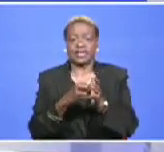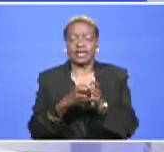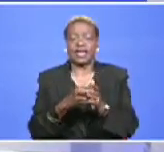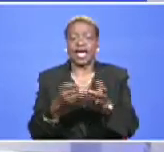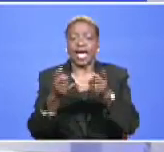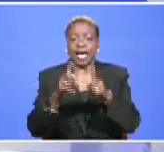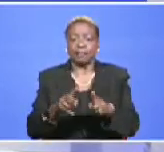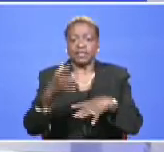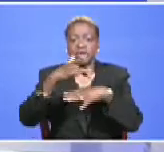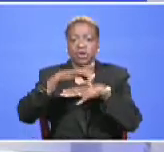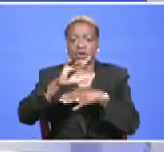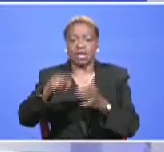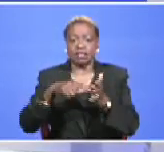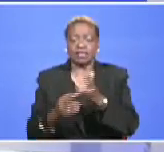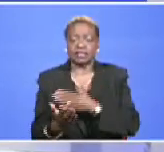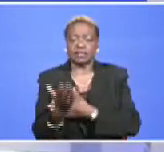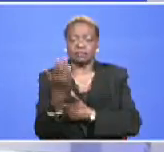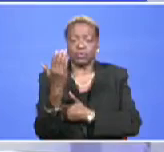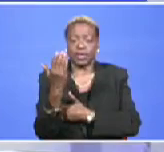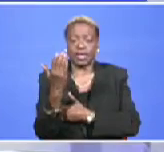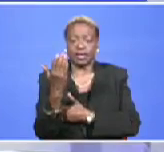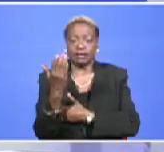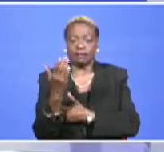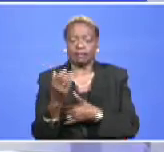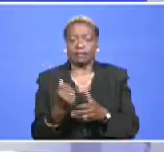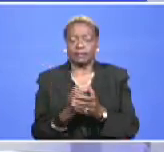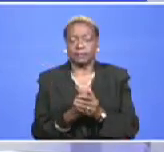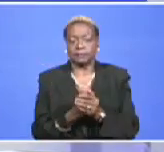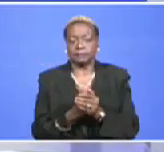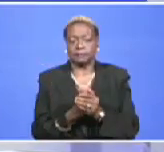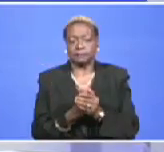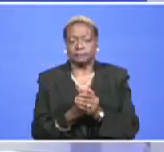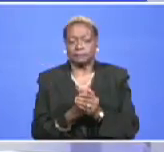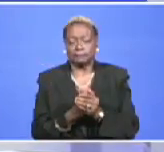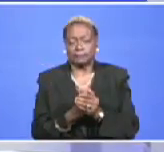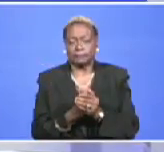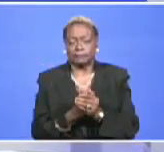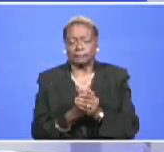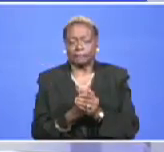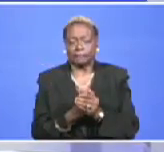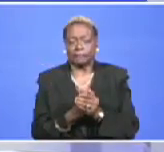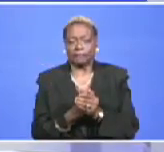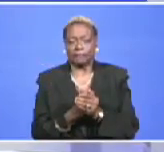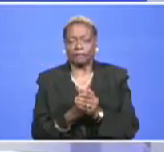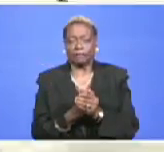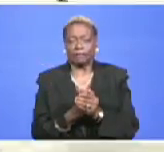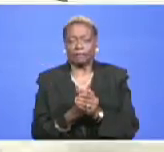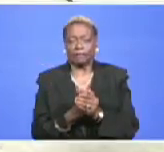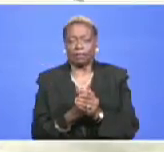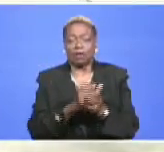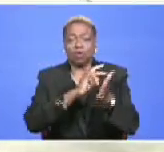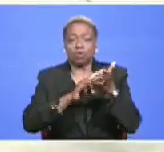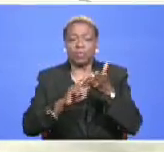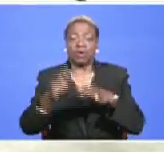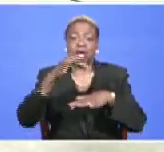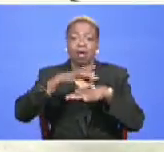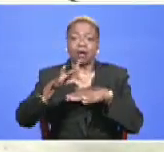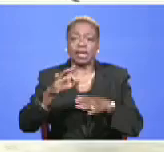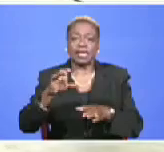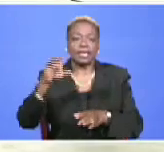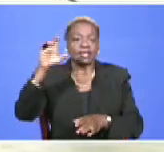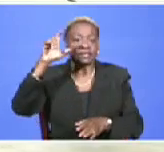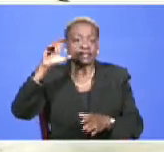creating an obstacle and a series of utility disruptions. Here's Lloyd Allen. Reported early Sunday morning,